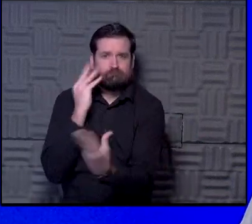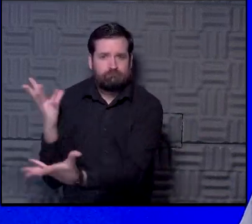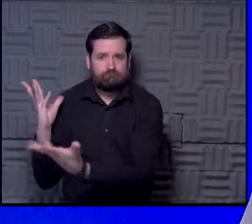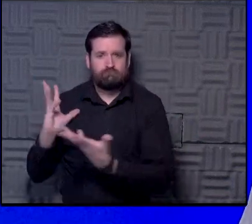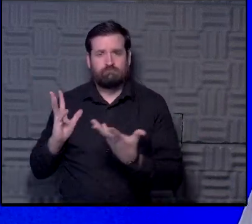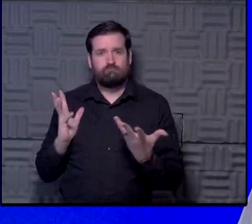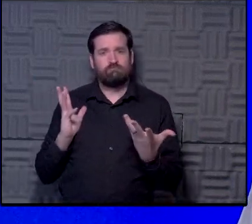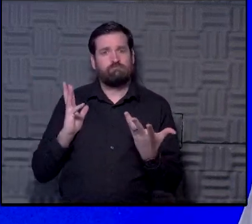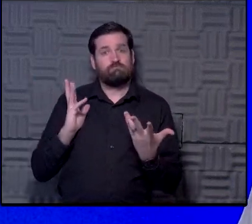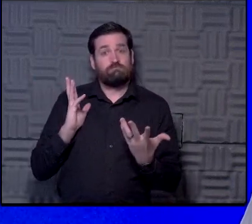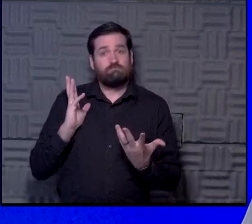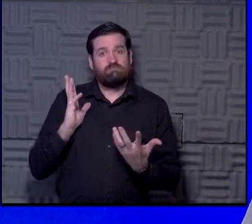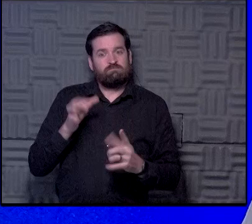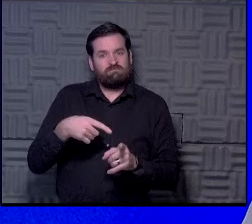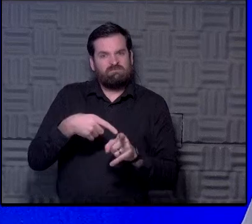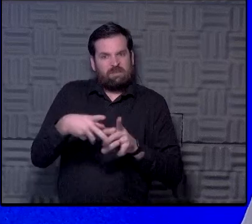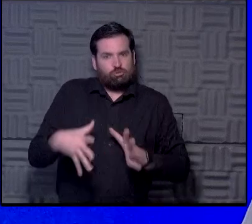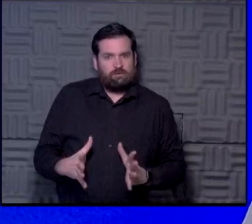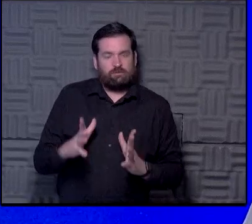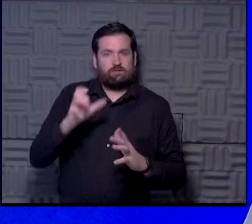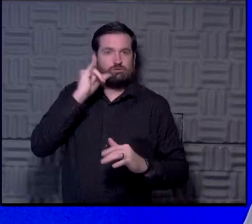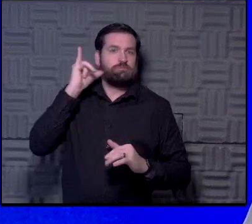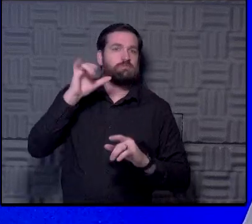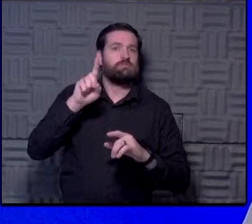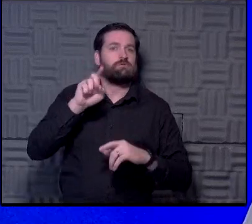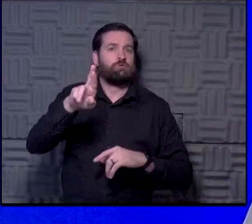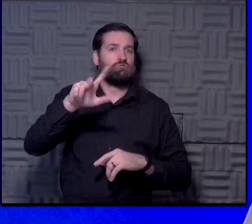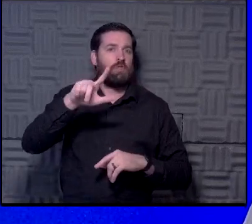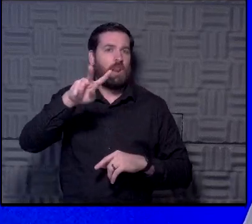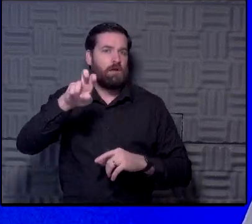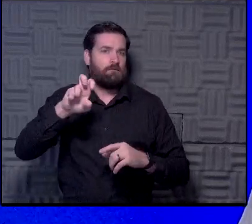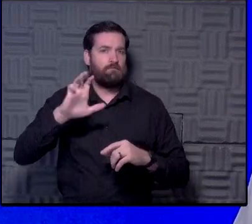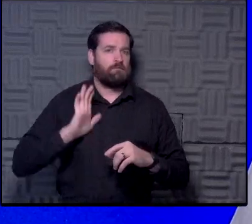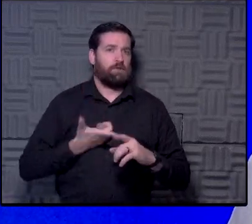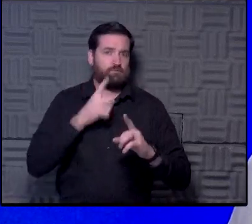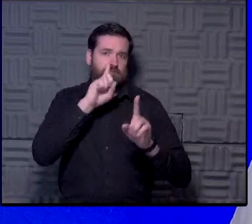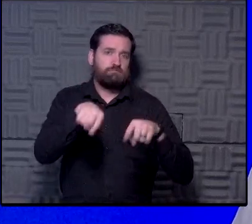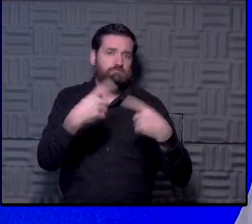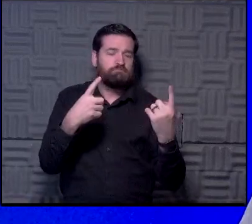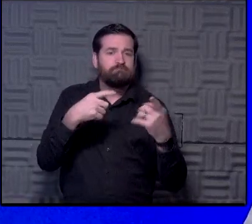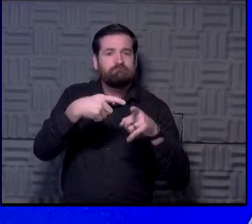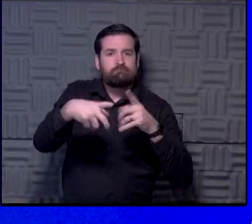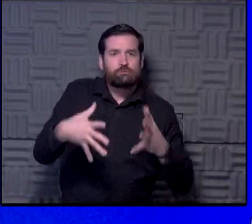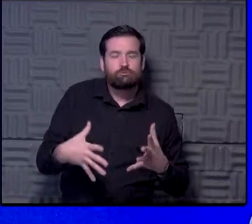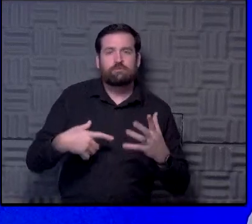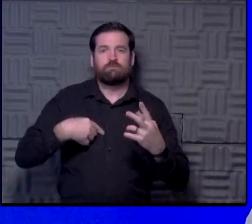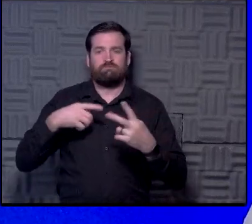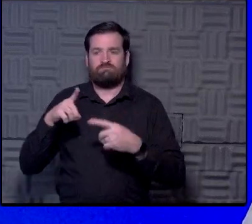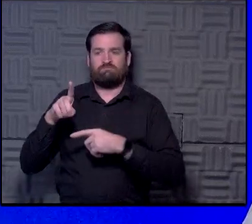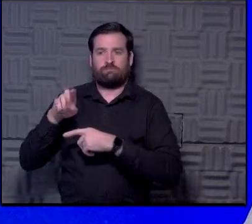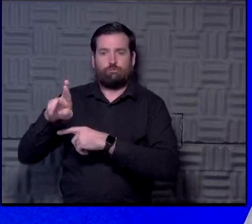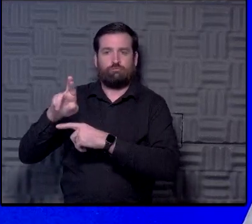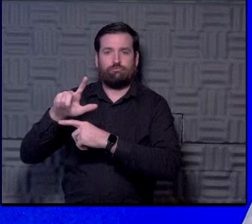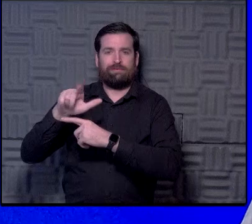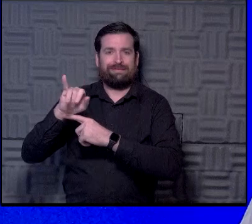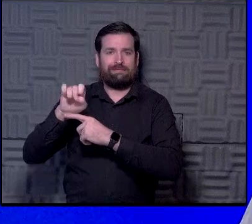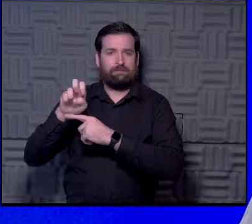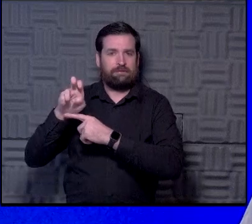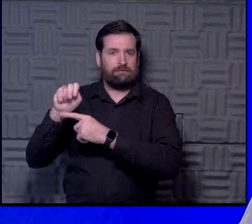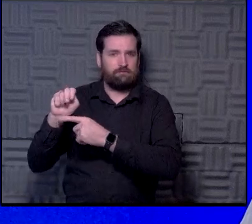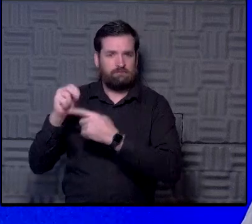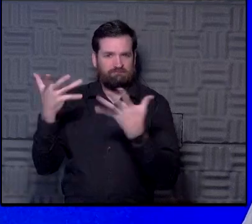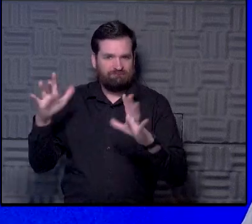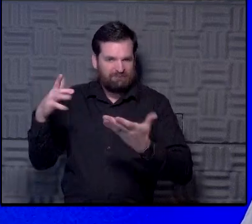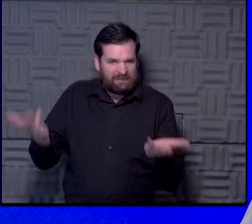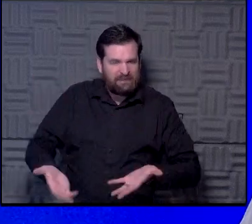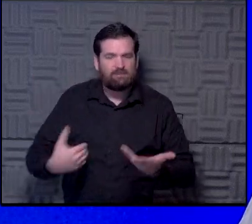them the specialists, as we saw yesterday with Dr. Love and our allergy specialist yesterday. Dr. Lisbon has been on, getting that information out,